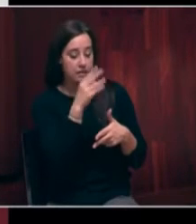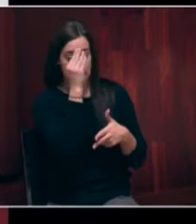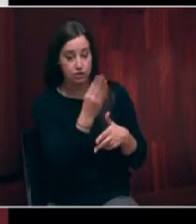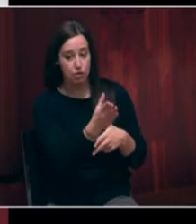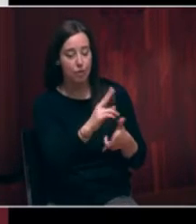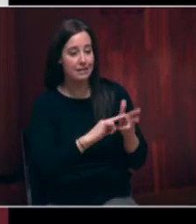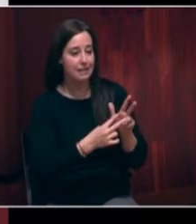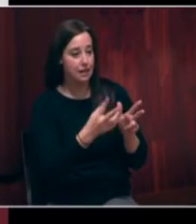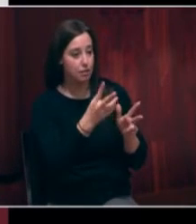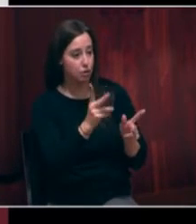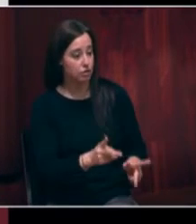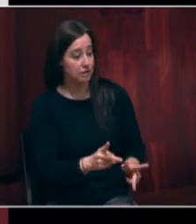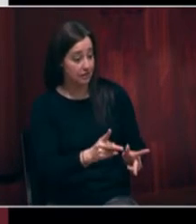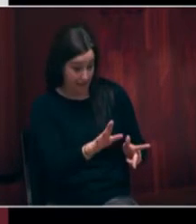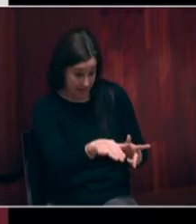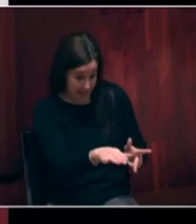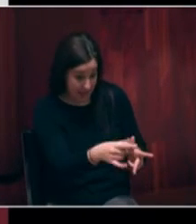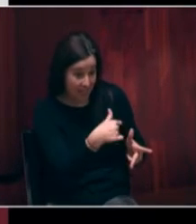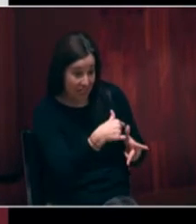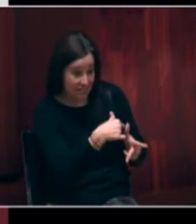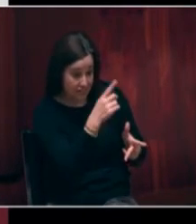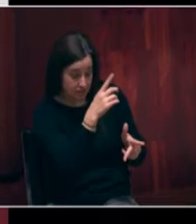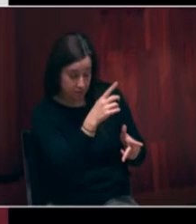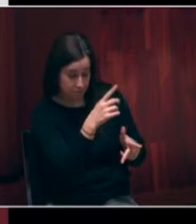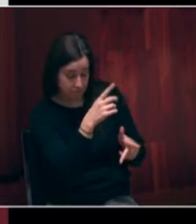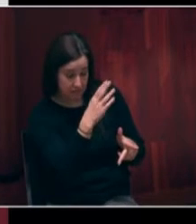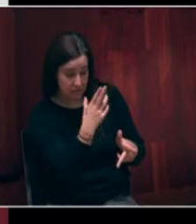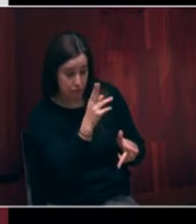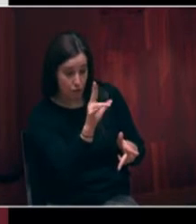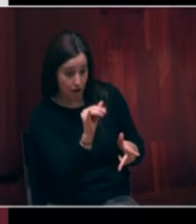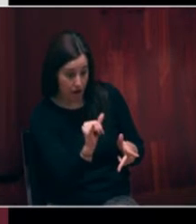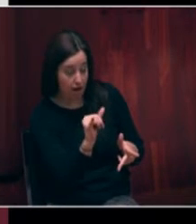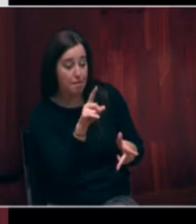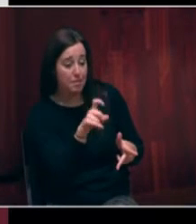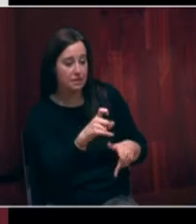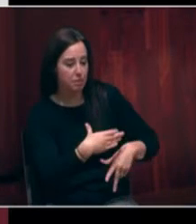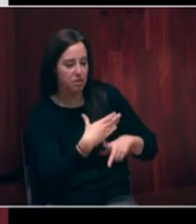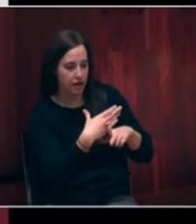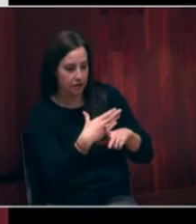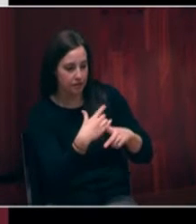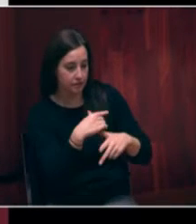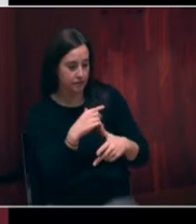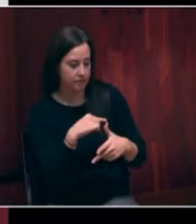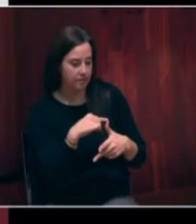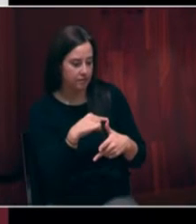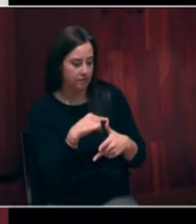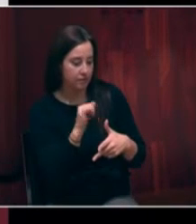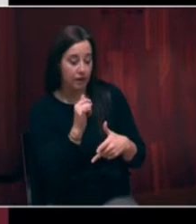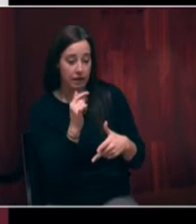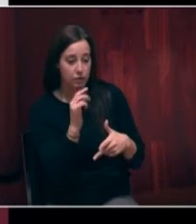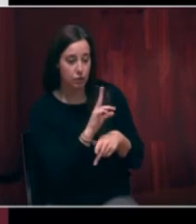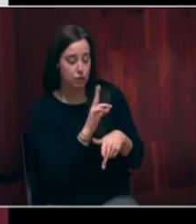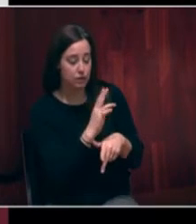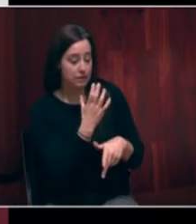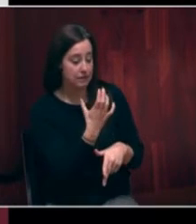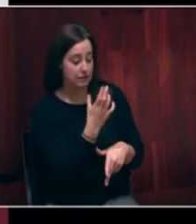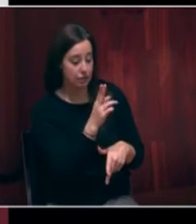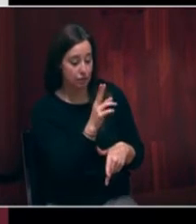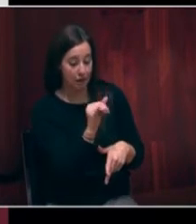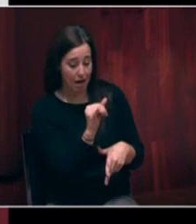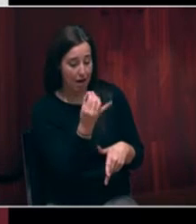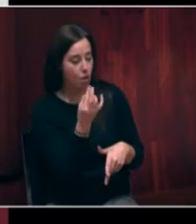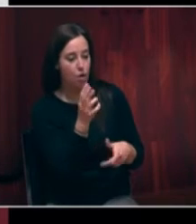be receiving is CUI and it needs to be protected. Now, this can be accomplished by the word controlled or the acronym CUI at the top